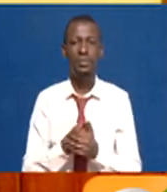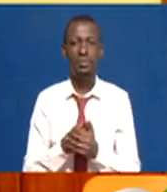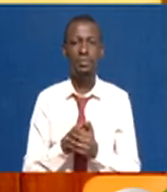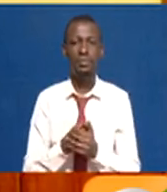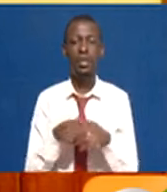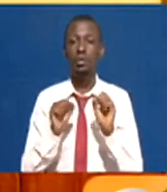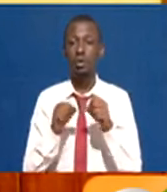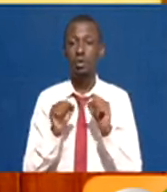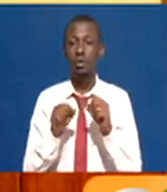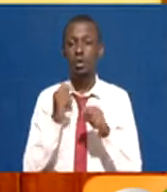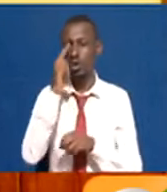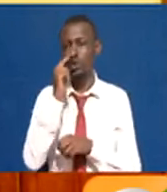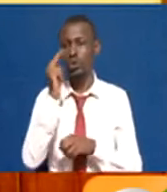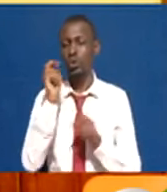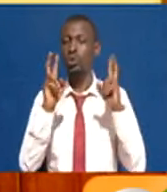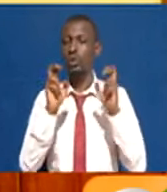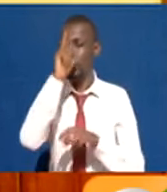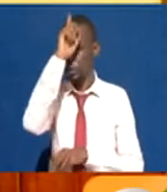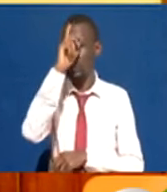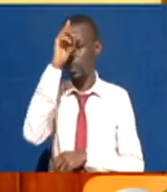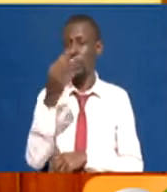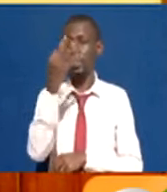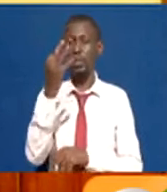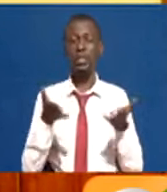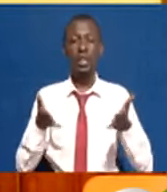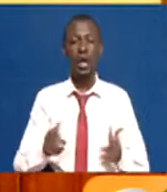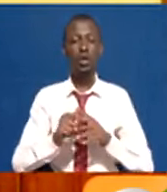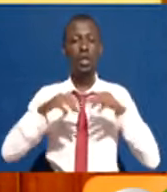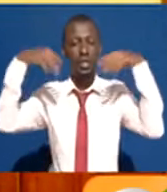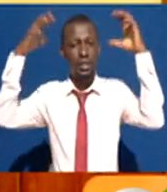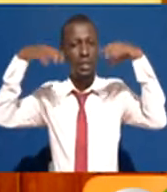joke of a very serious issue. Okay, and now here we are with El Nino